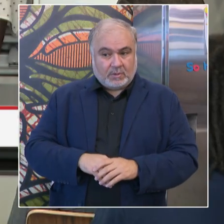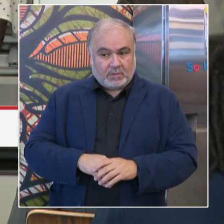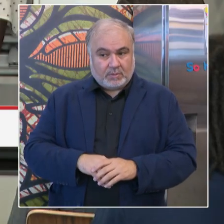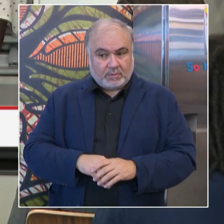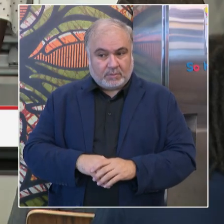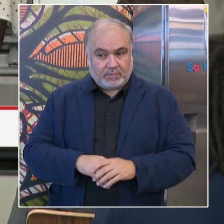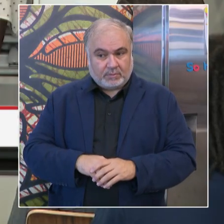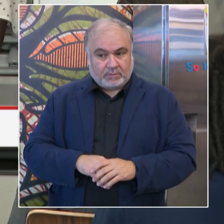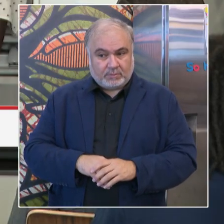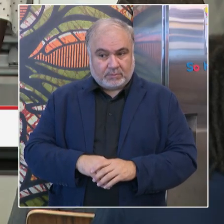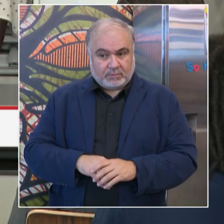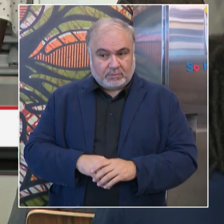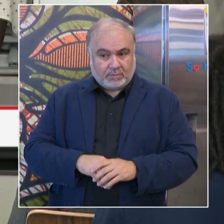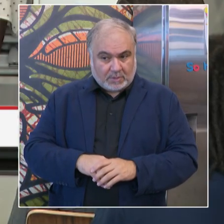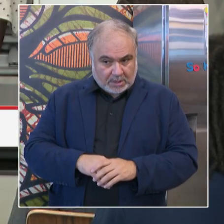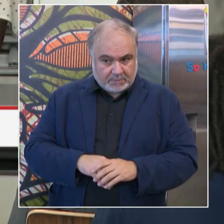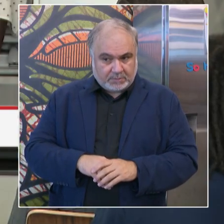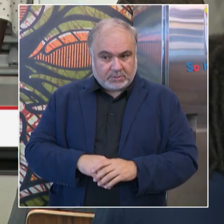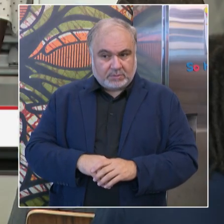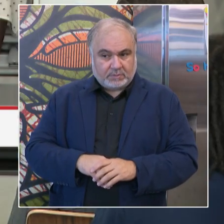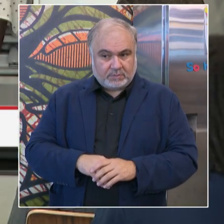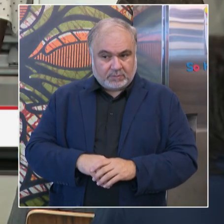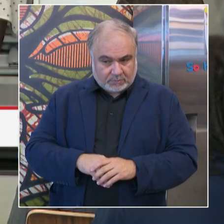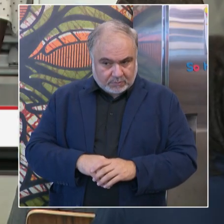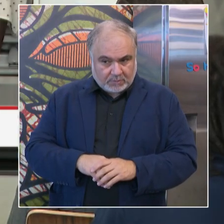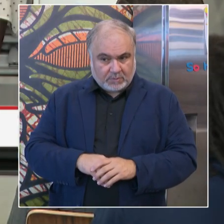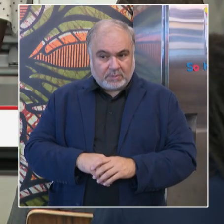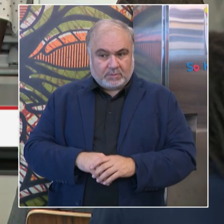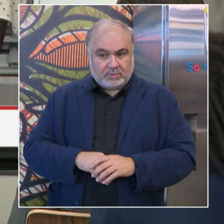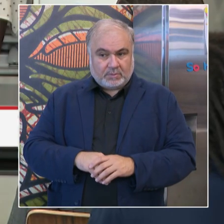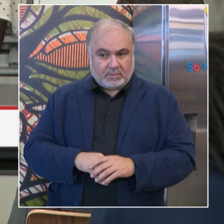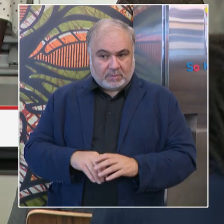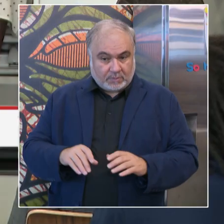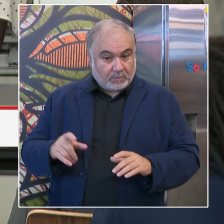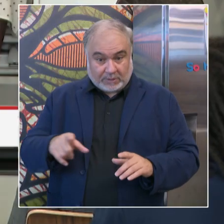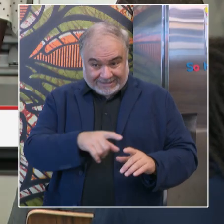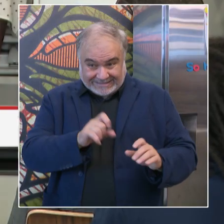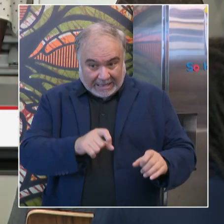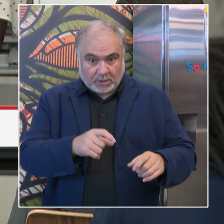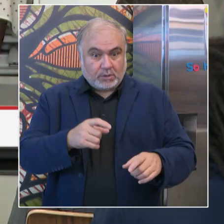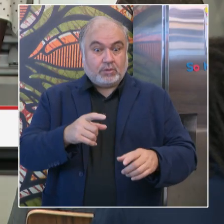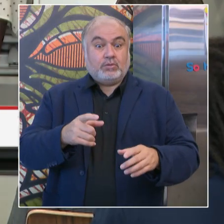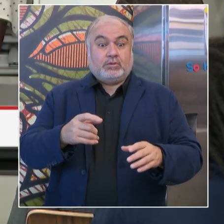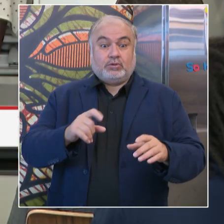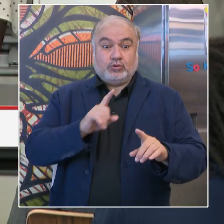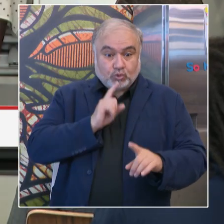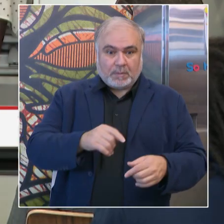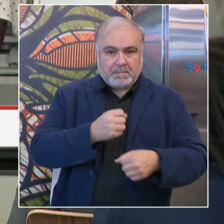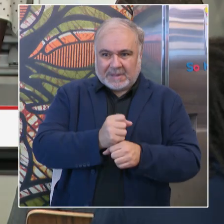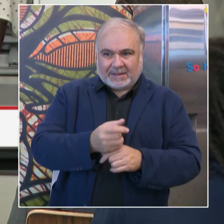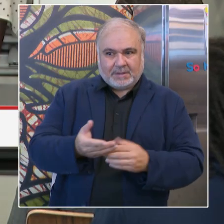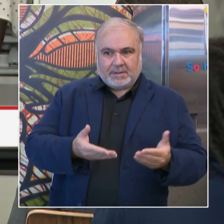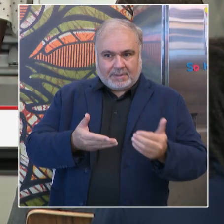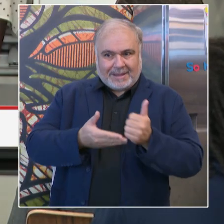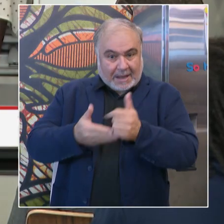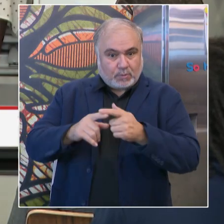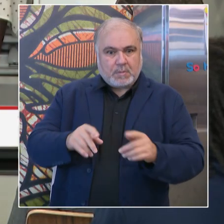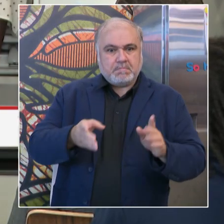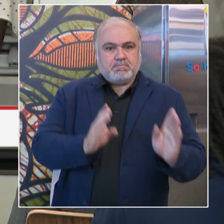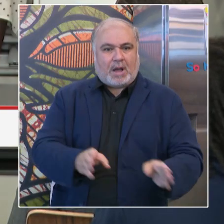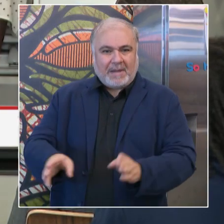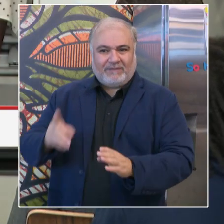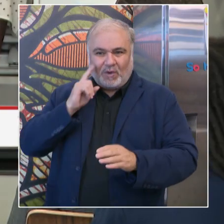right here in the District of Columbia. I am also just so proud of the story we